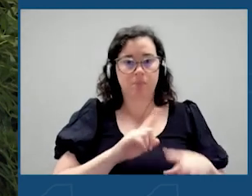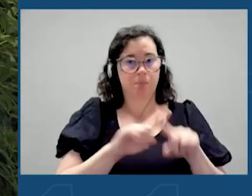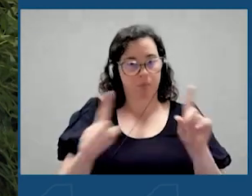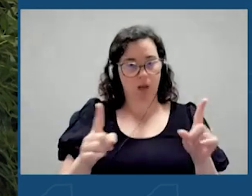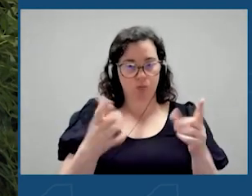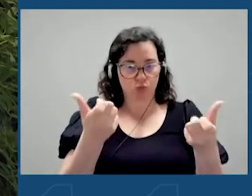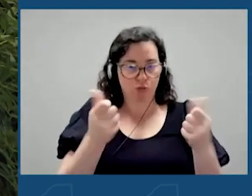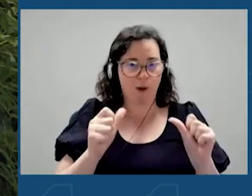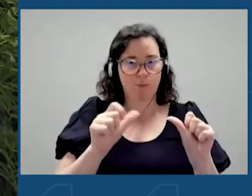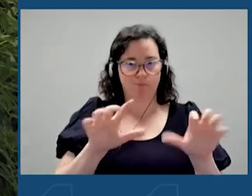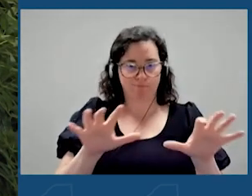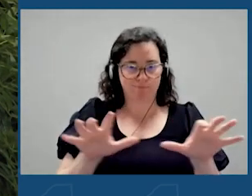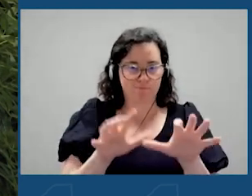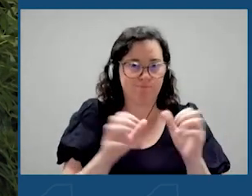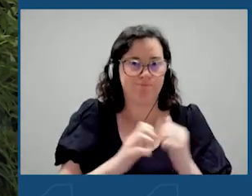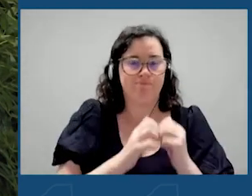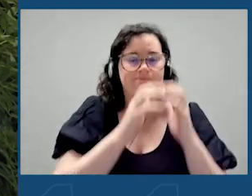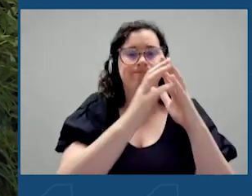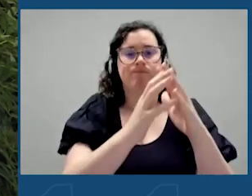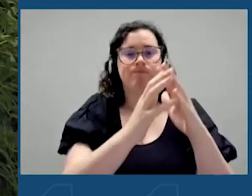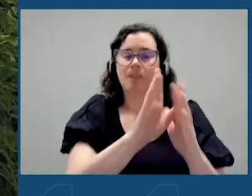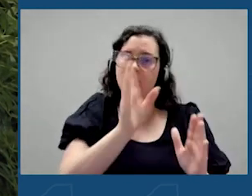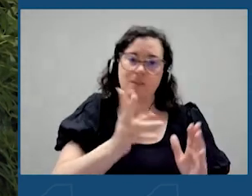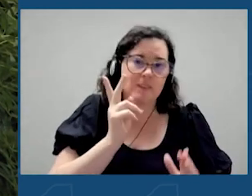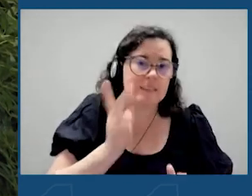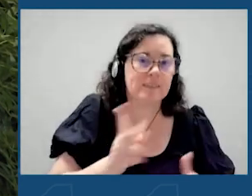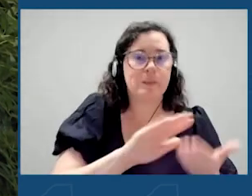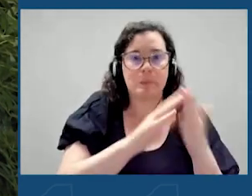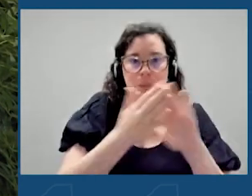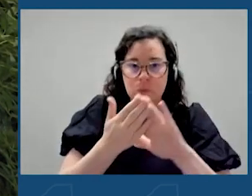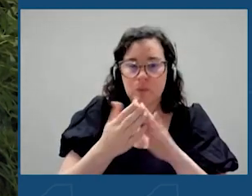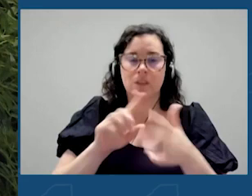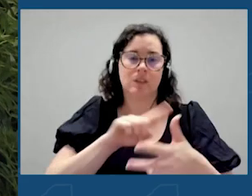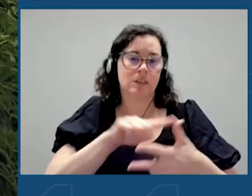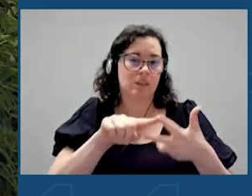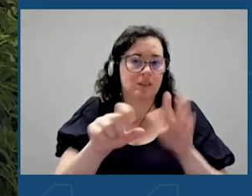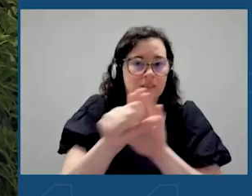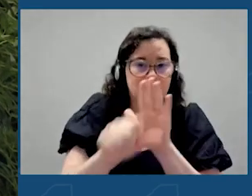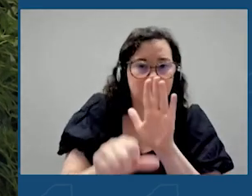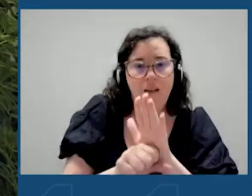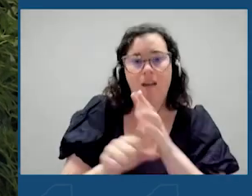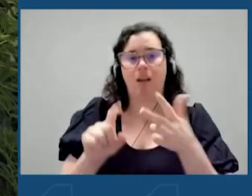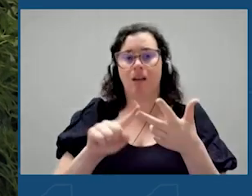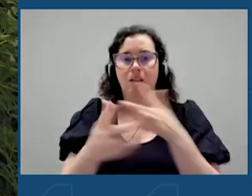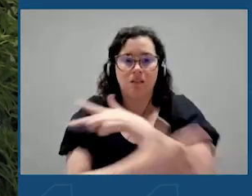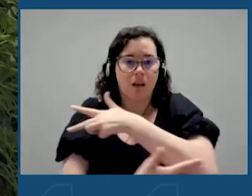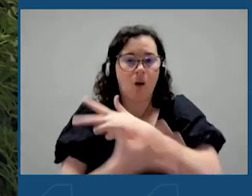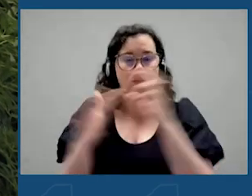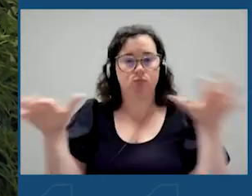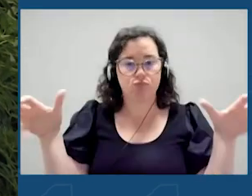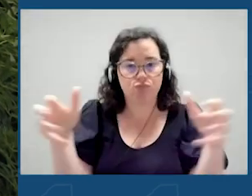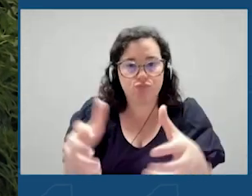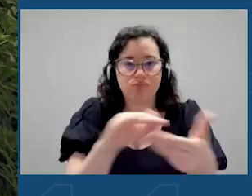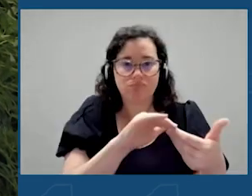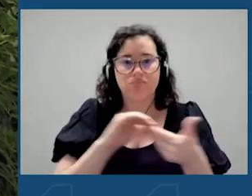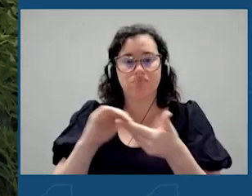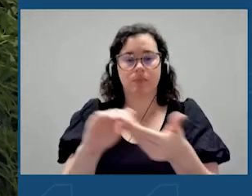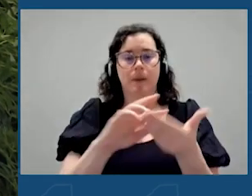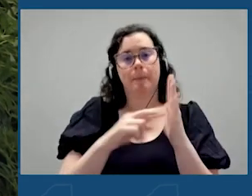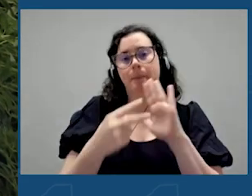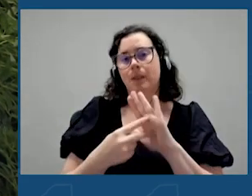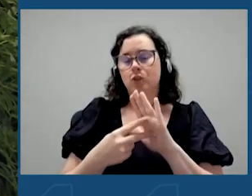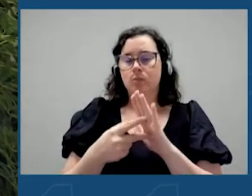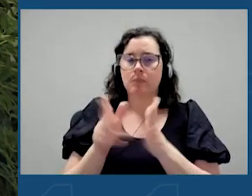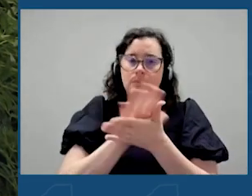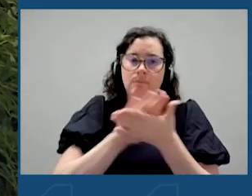state, a county come together like they have here. So this often just means common courtesy, a little patience,